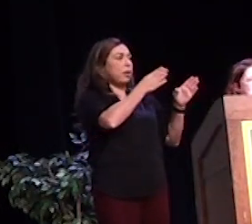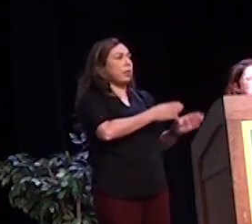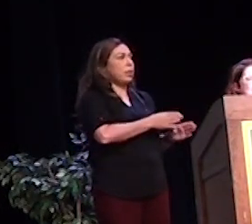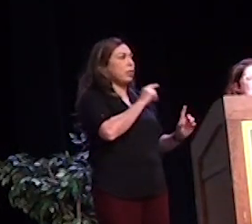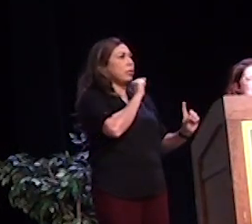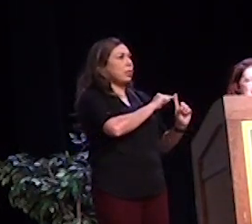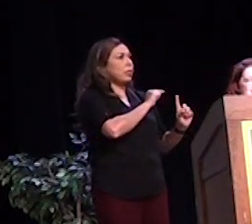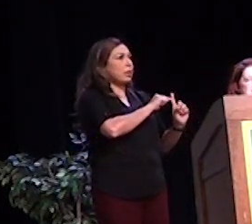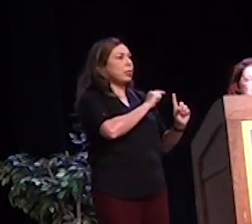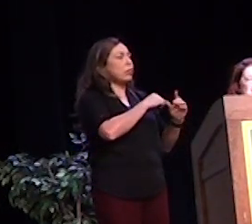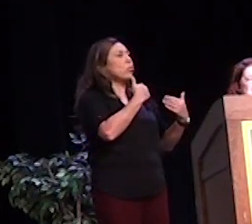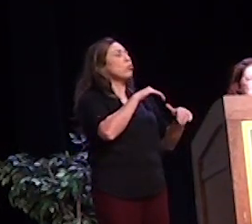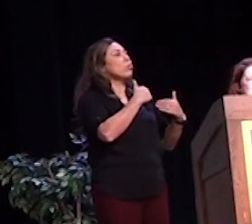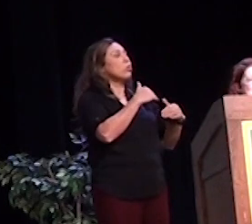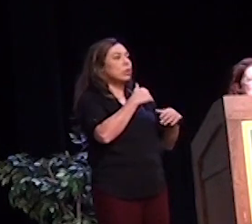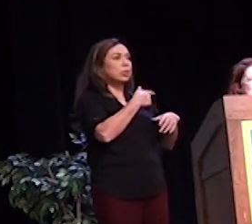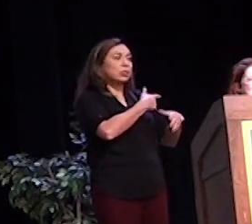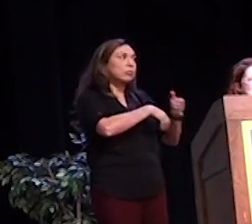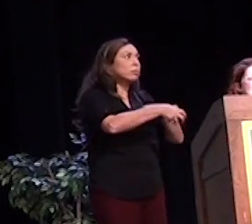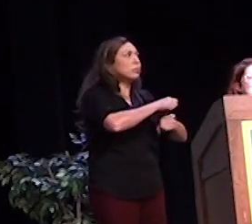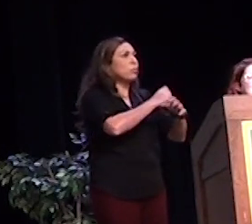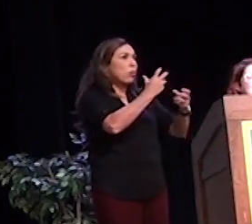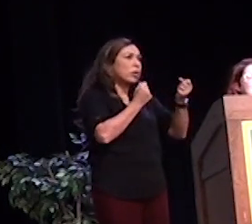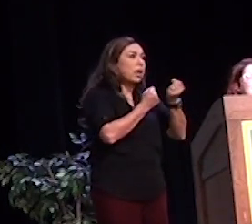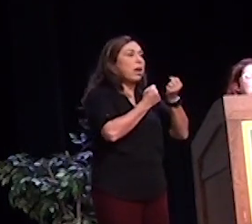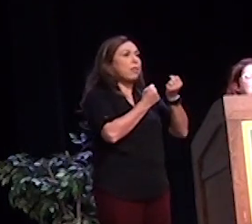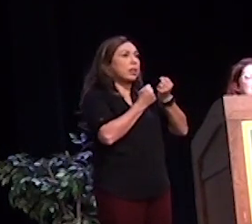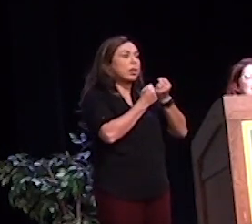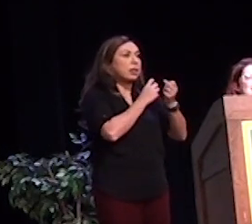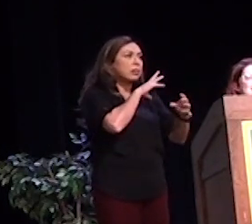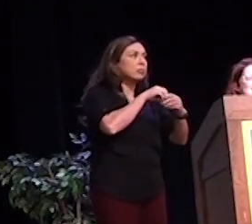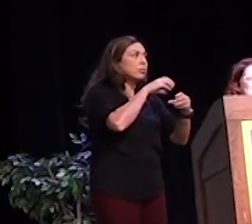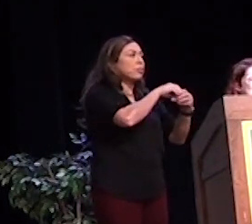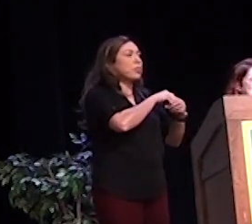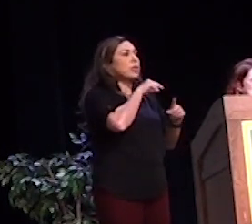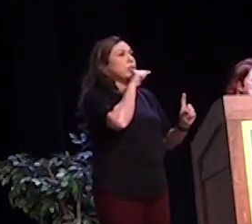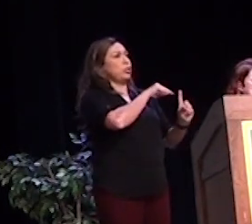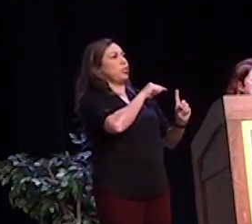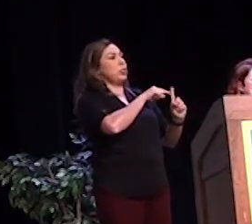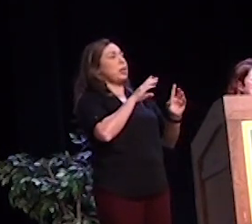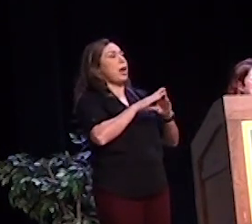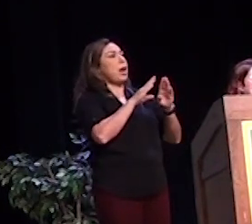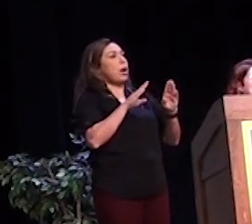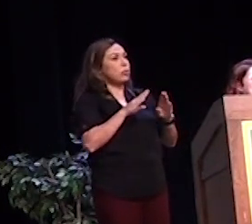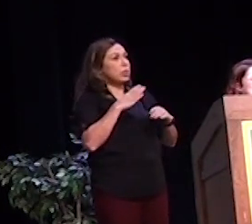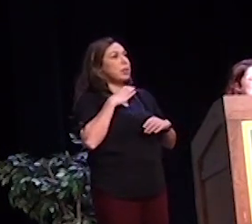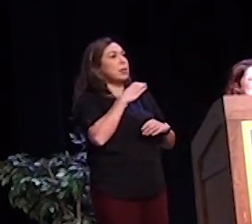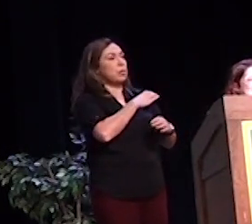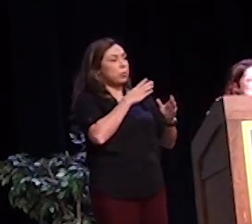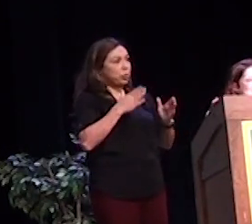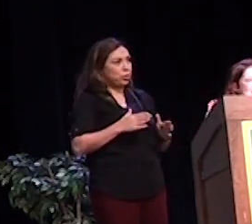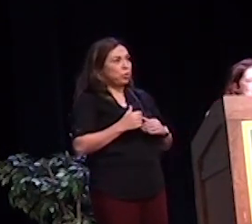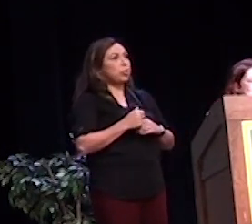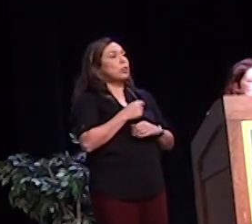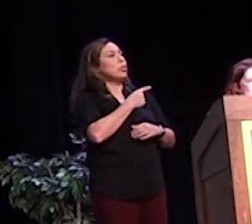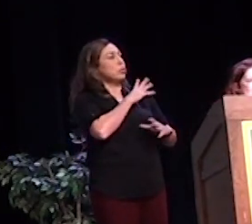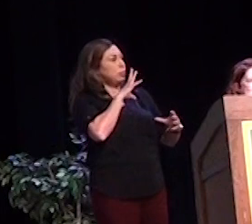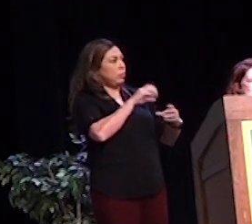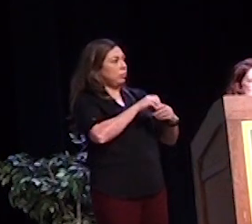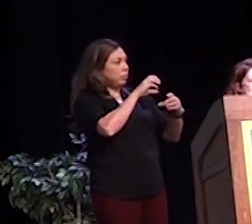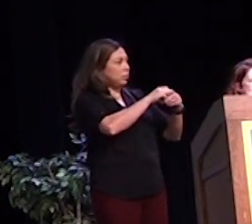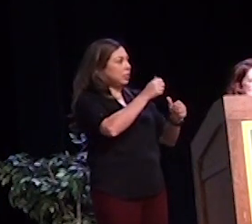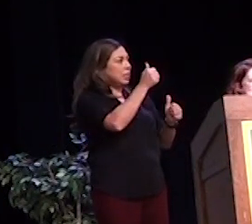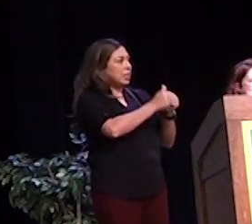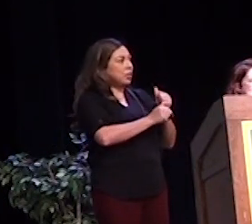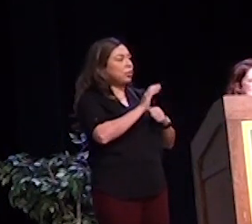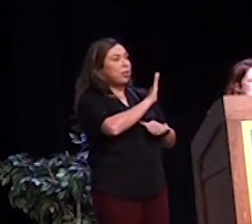who is a true powerhouse when it comes to advocacy. She is a housing commissioner. She's active on every